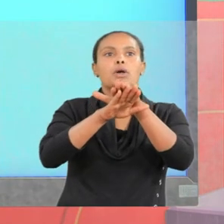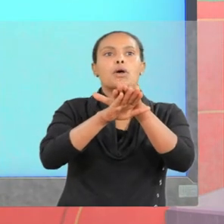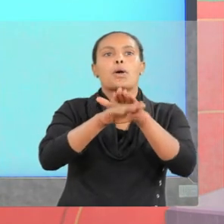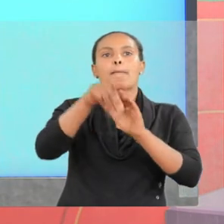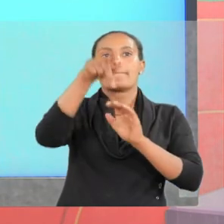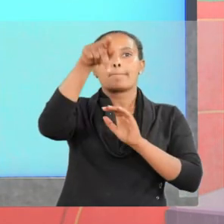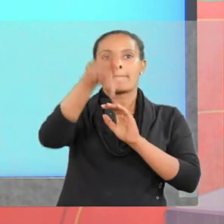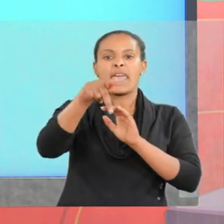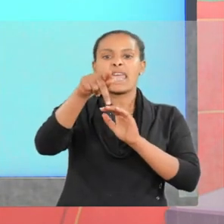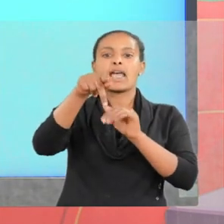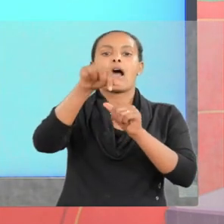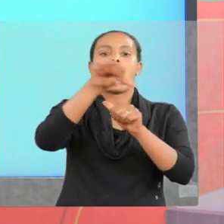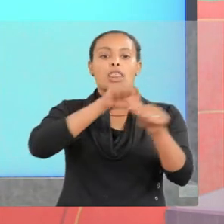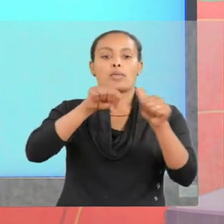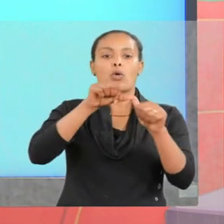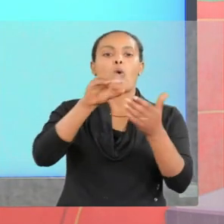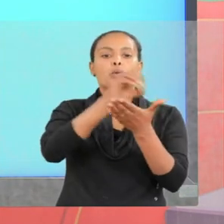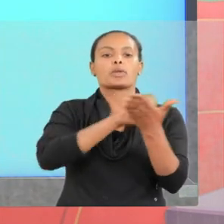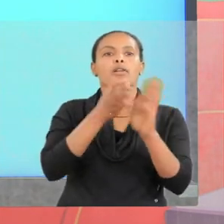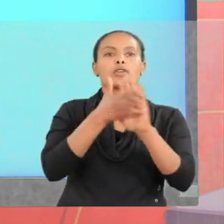atomic orbitals overlap